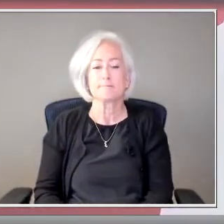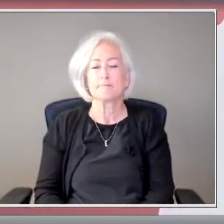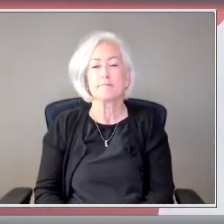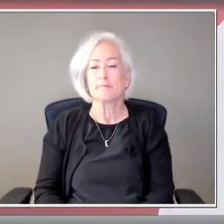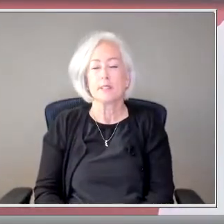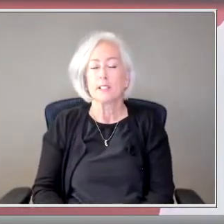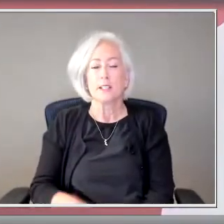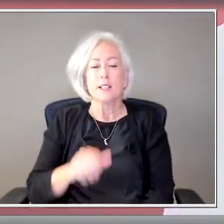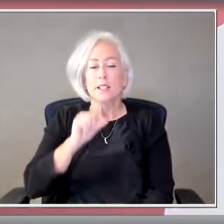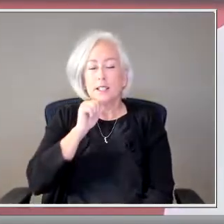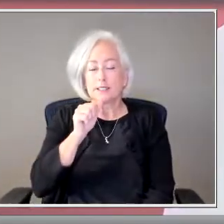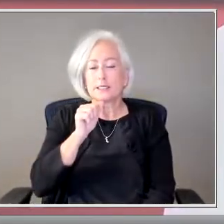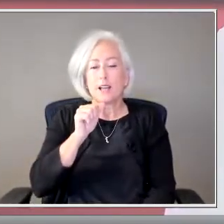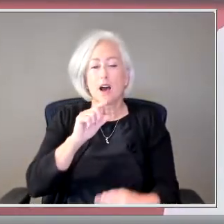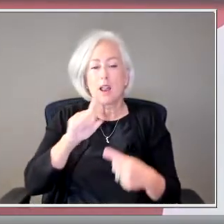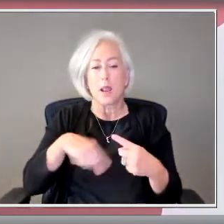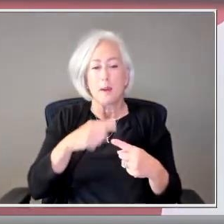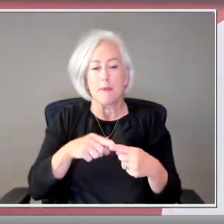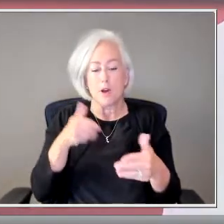proximity except with radiation.